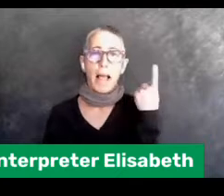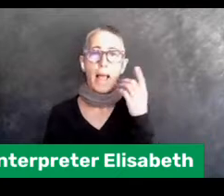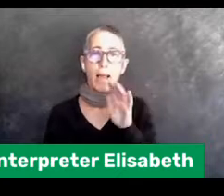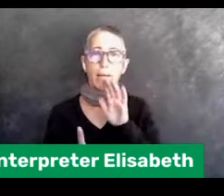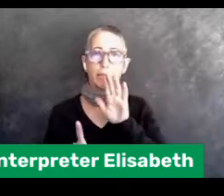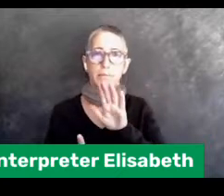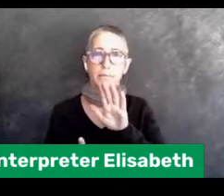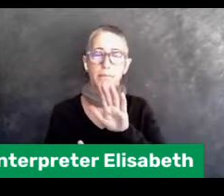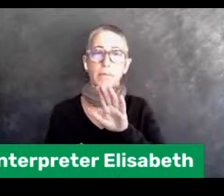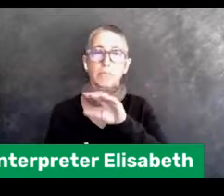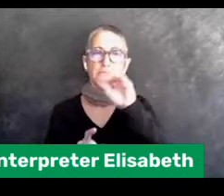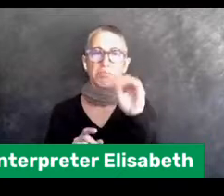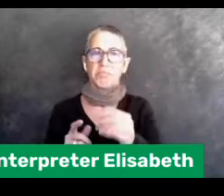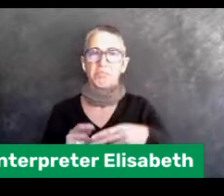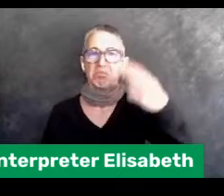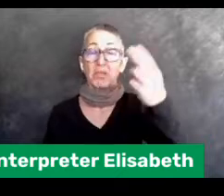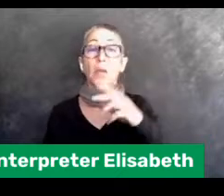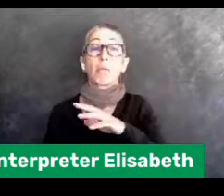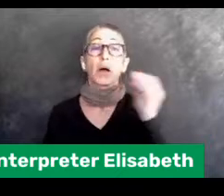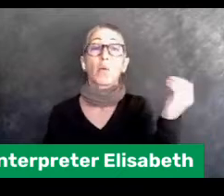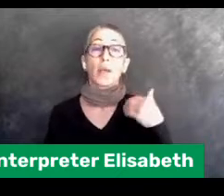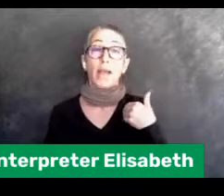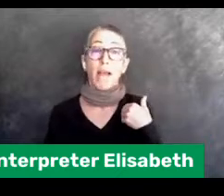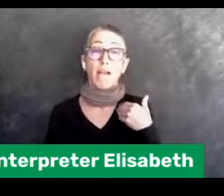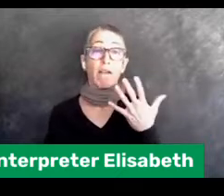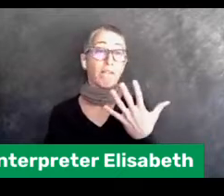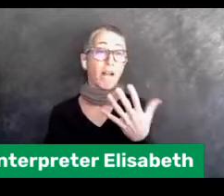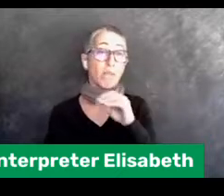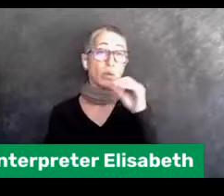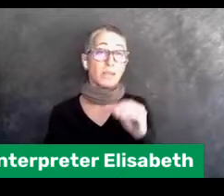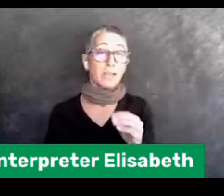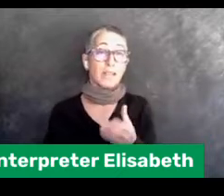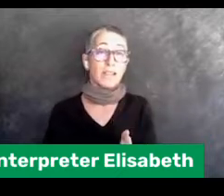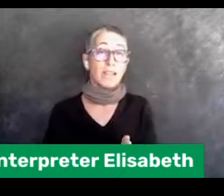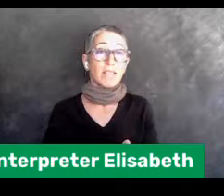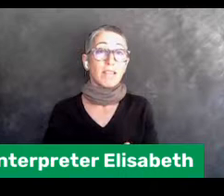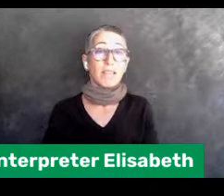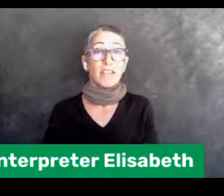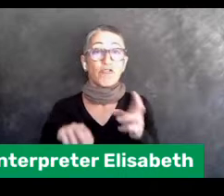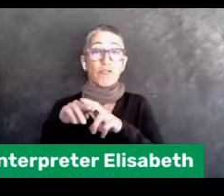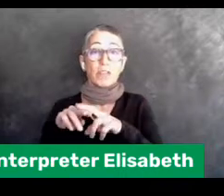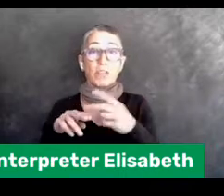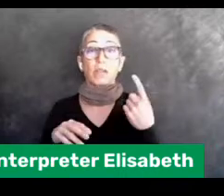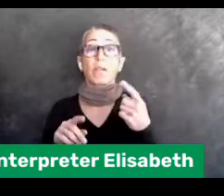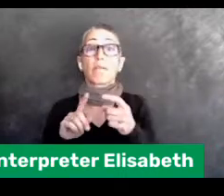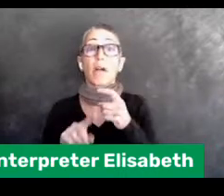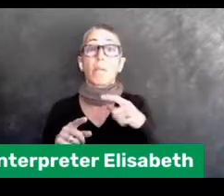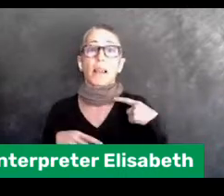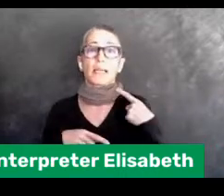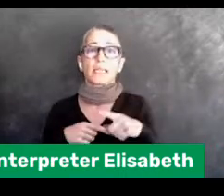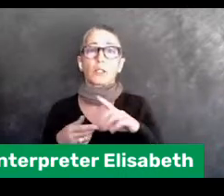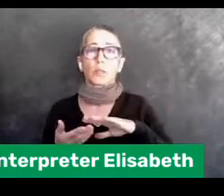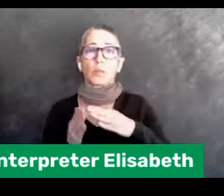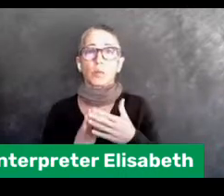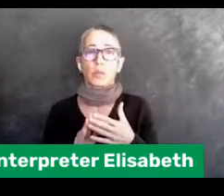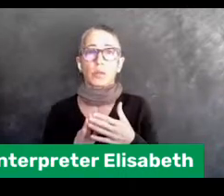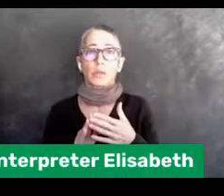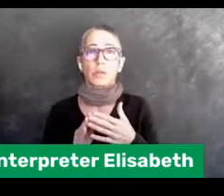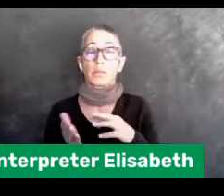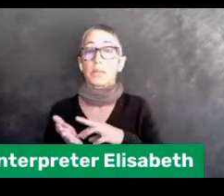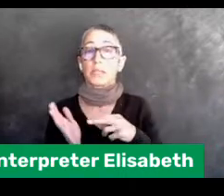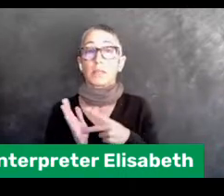to recent data, we have seen about a 5% increase in the Latino community, creating more opportunities for